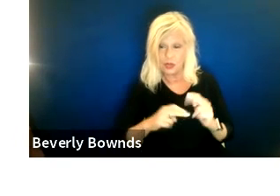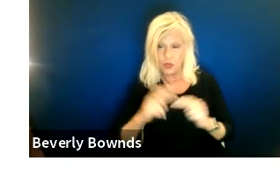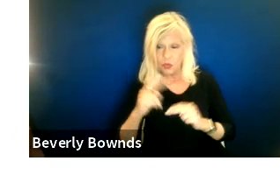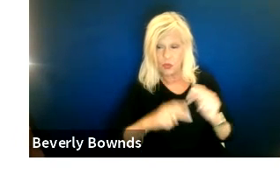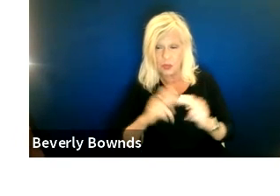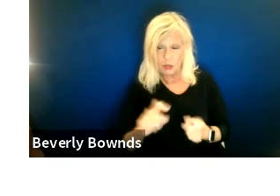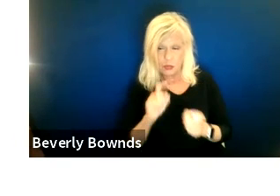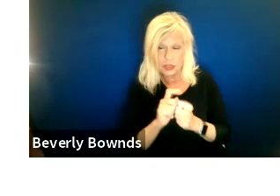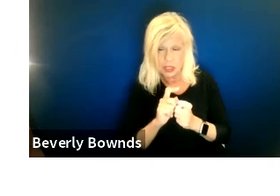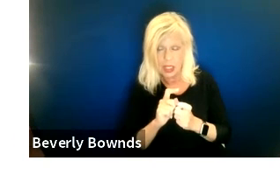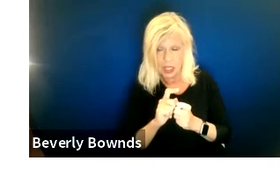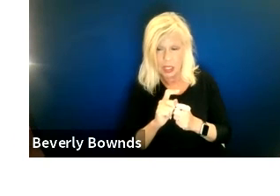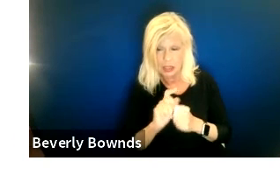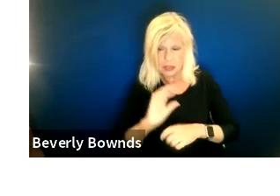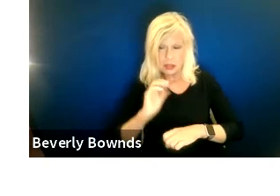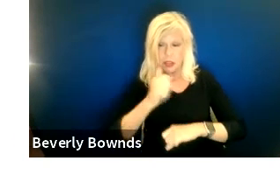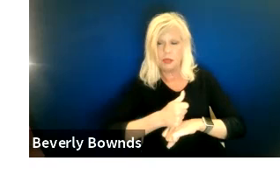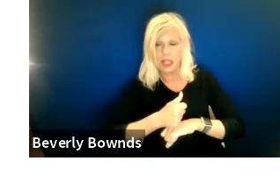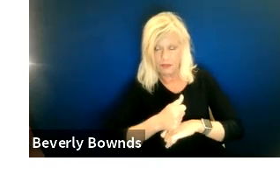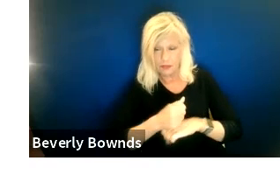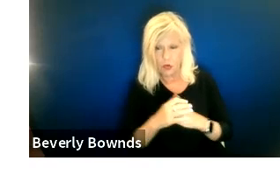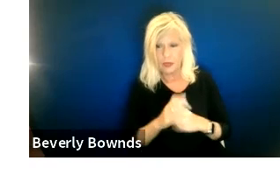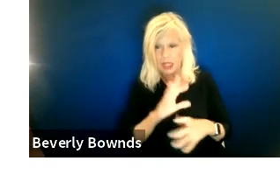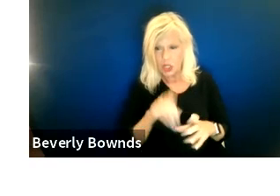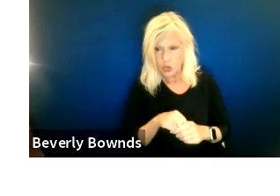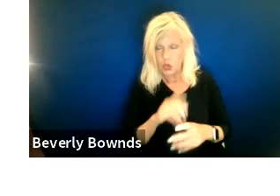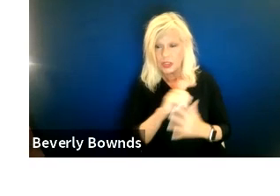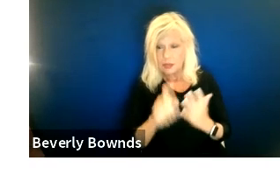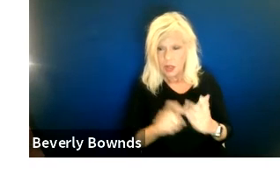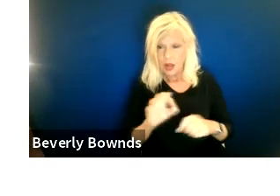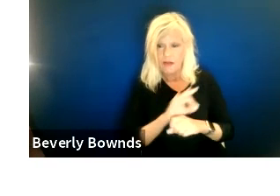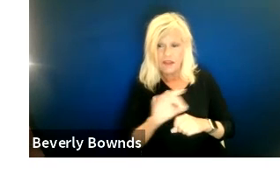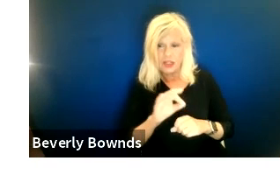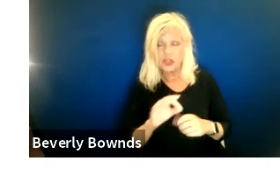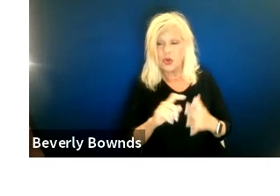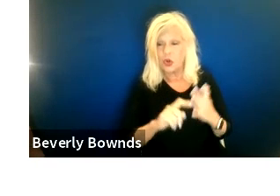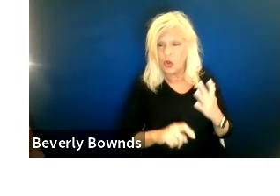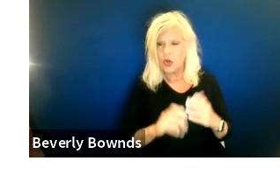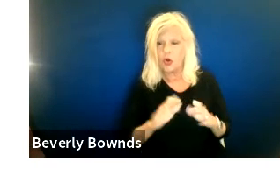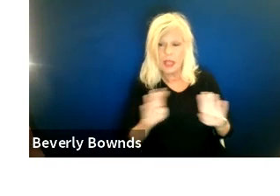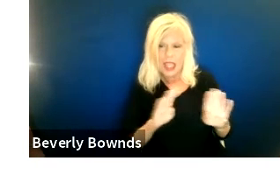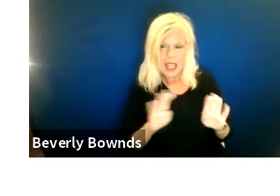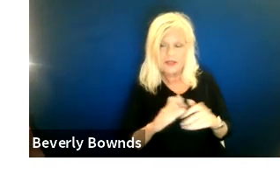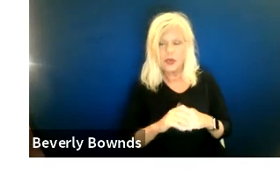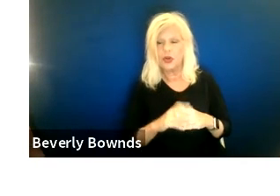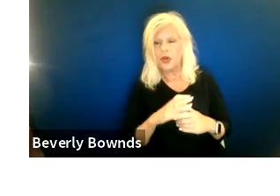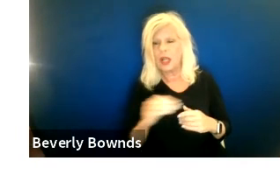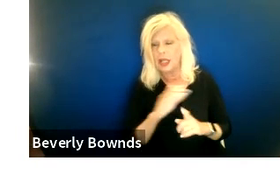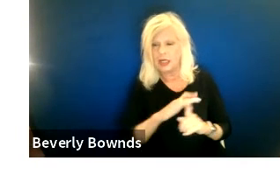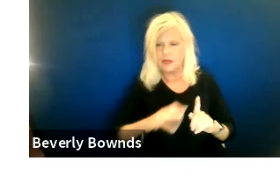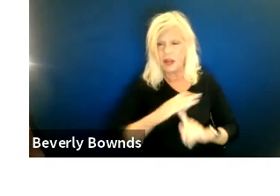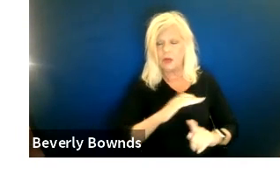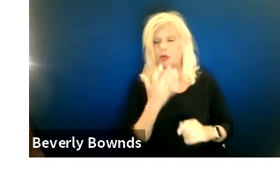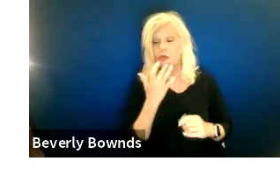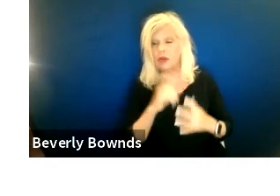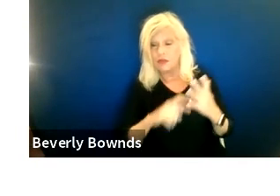precise platform that takes into account demographics, functional profile, behavioral profile, and environmental